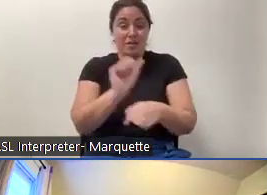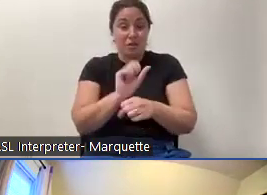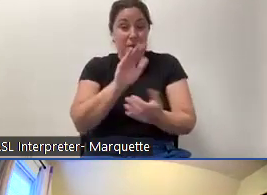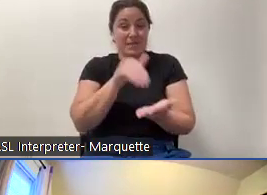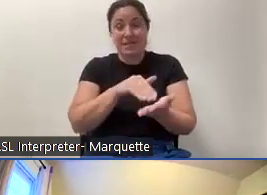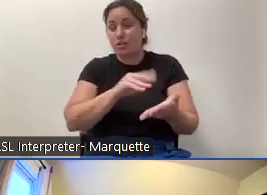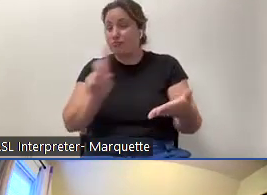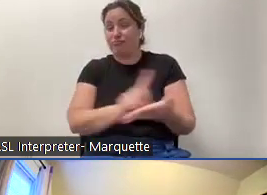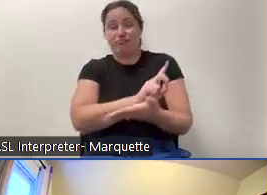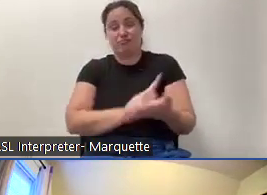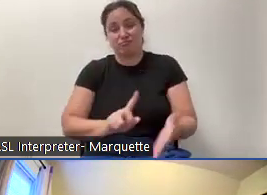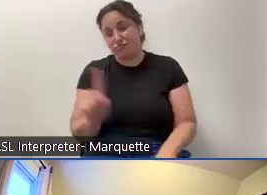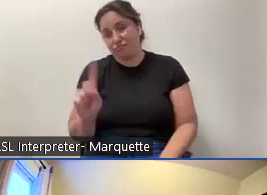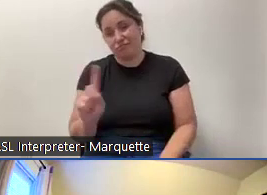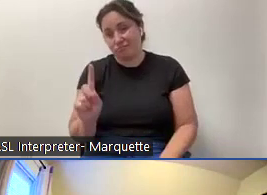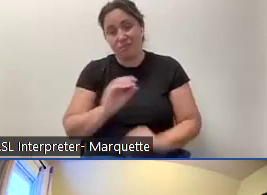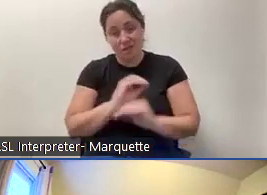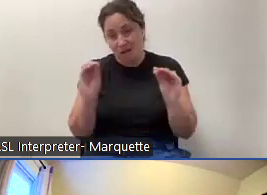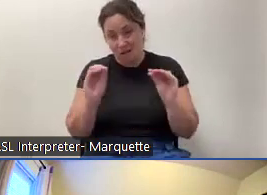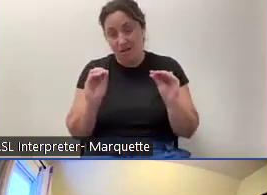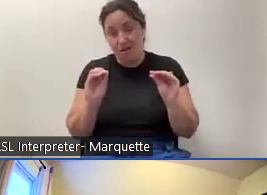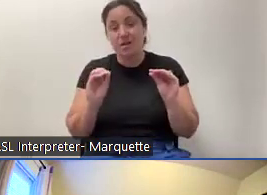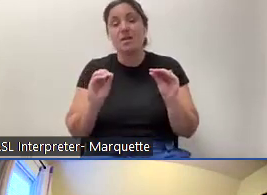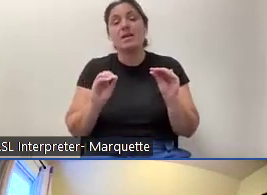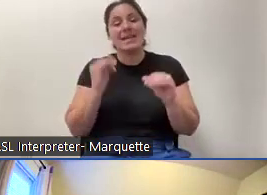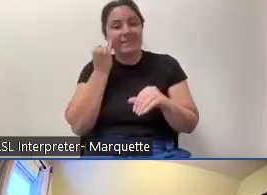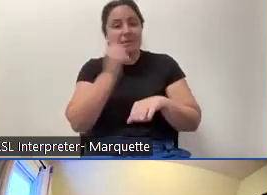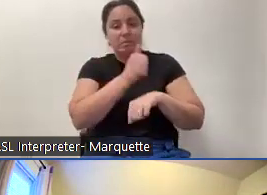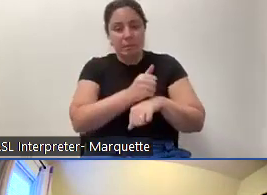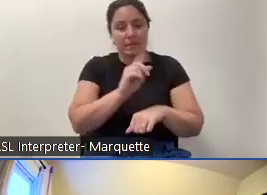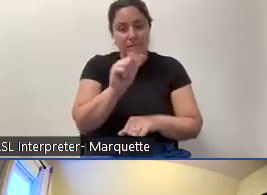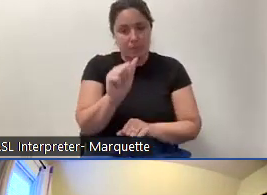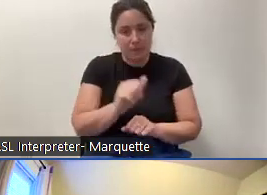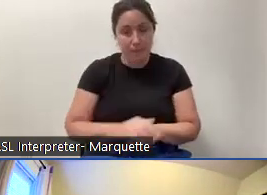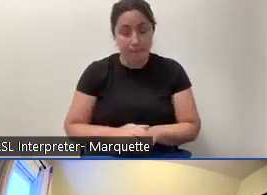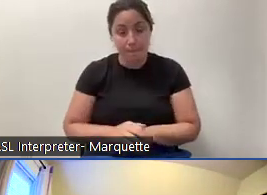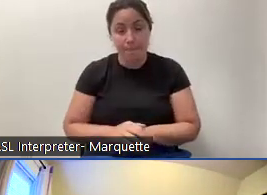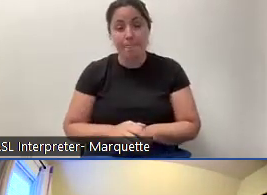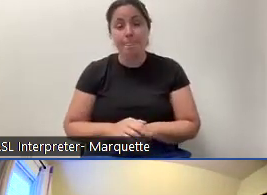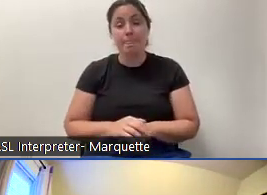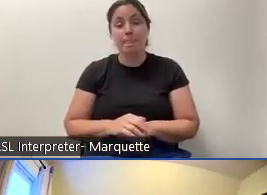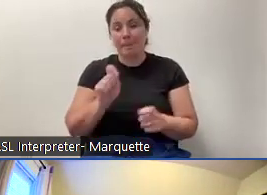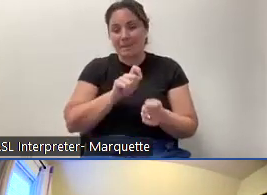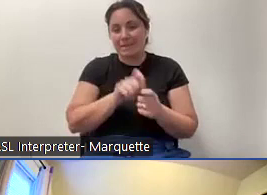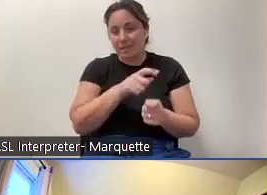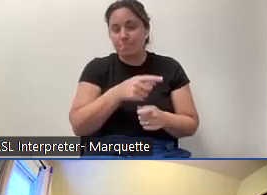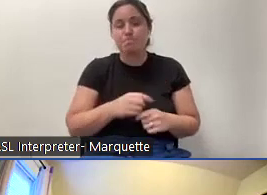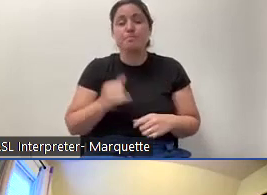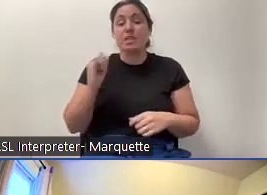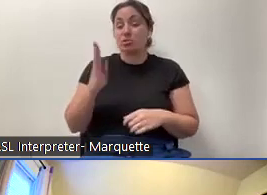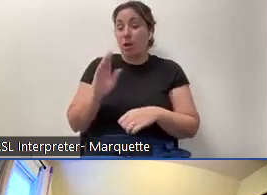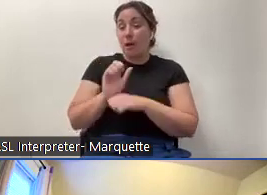based upon a disability in programming and policy. So a job seeker with a